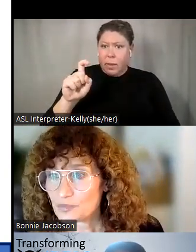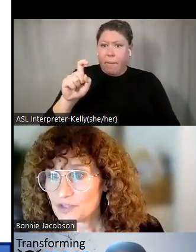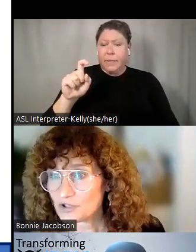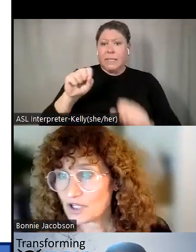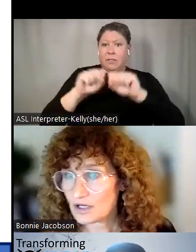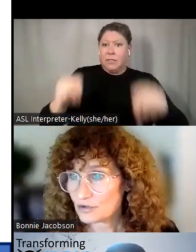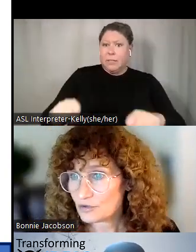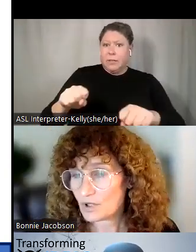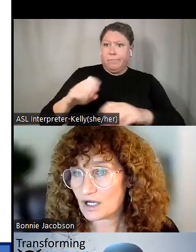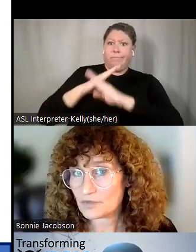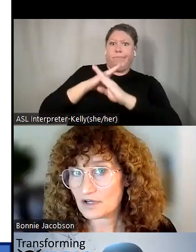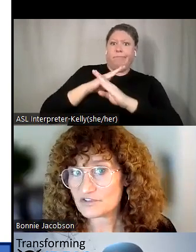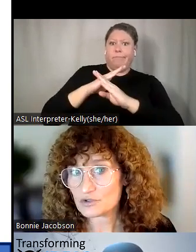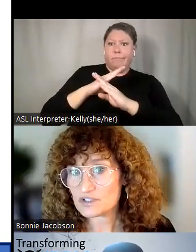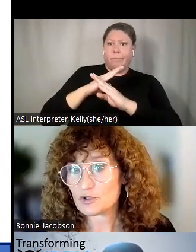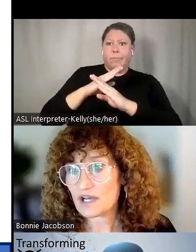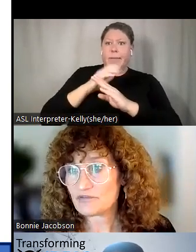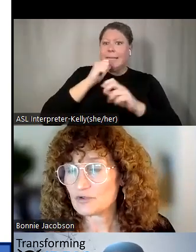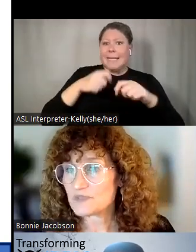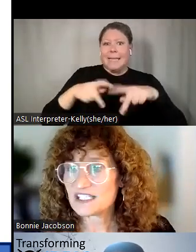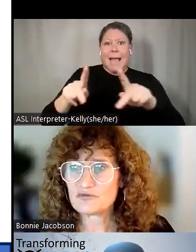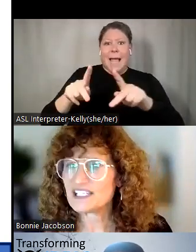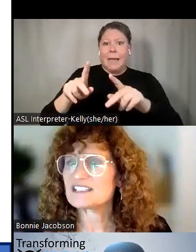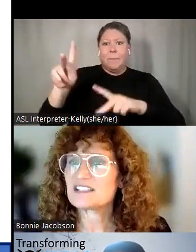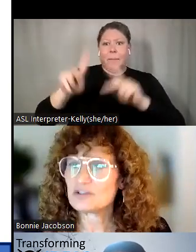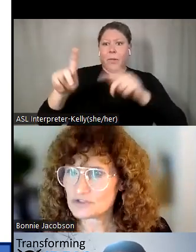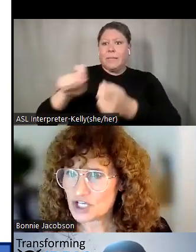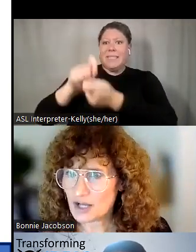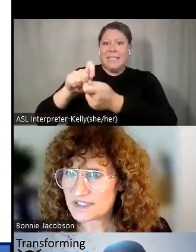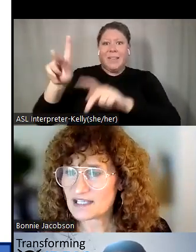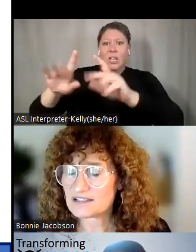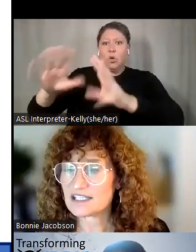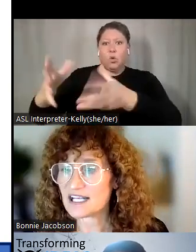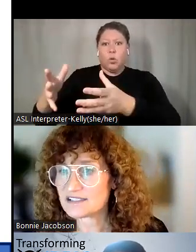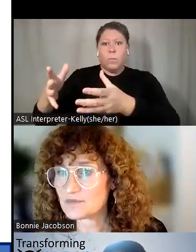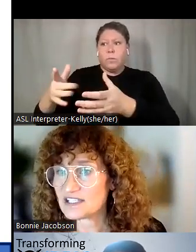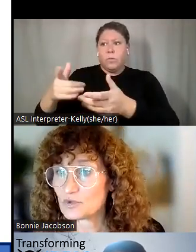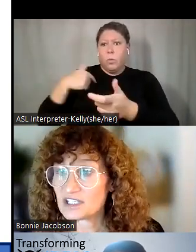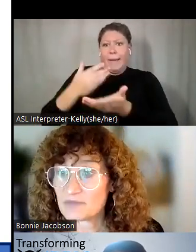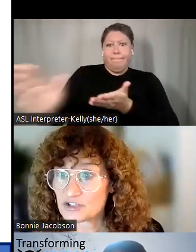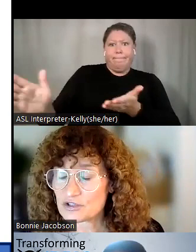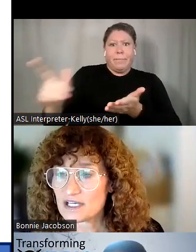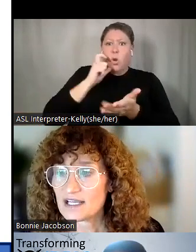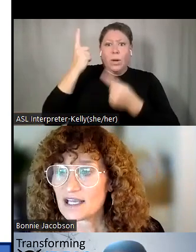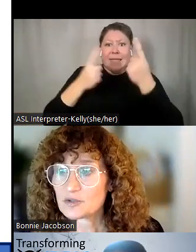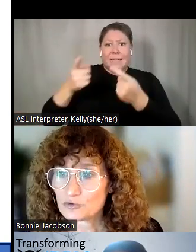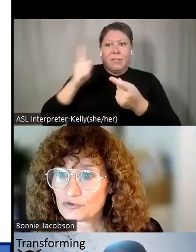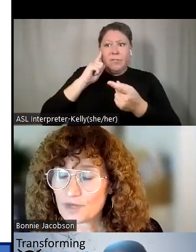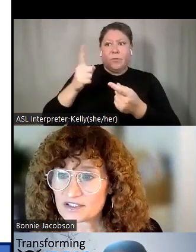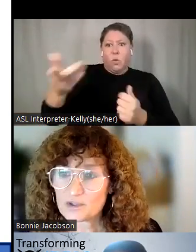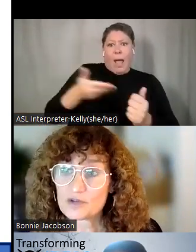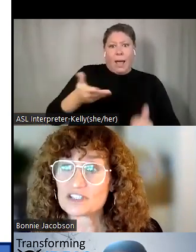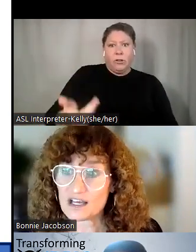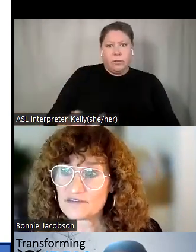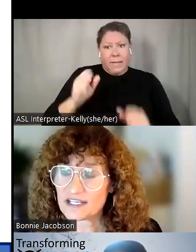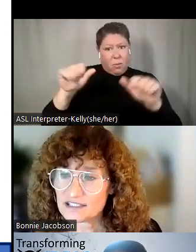for people who of certain demographic groups to even be considered for jobs? And is that something that we can measure and improve upon?